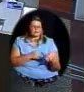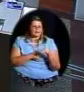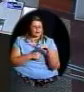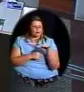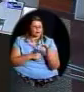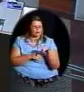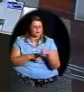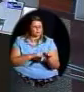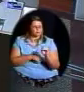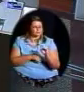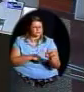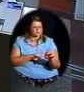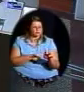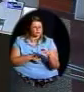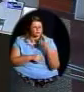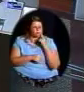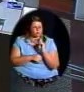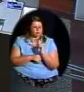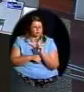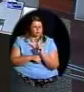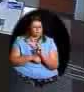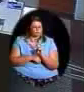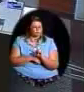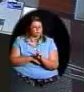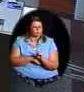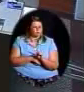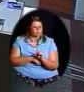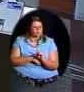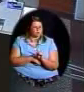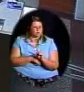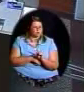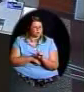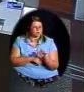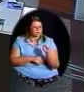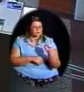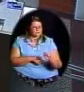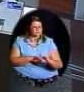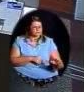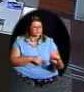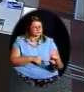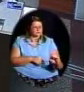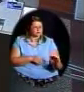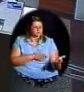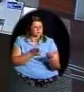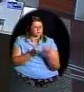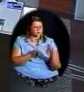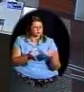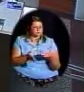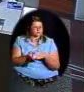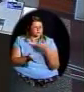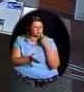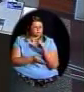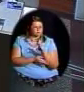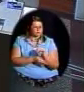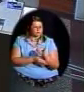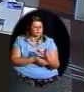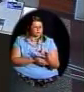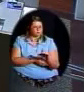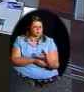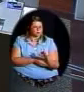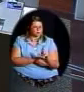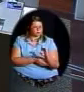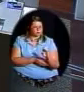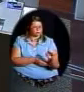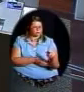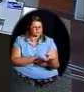8.04, which is the memorandum of understanding with Southeast Kansas Service Center in regards to the Mill Creek Center programs. Is that going to be